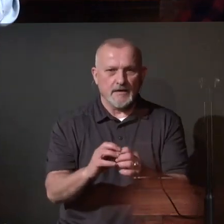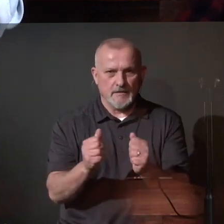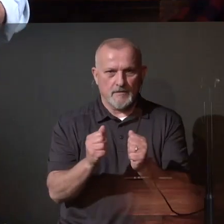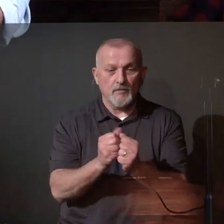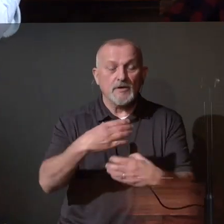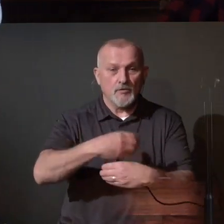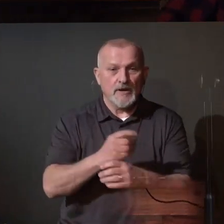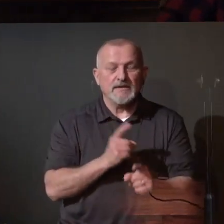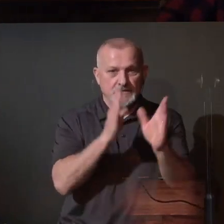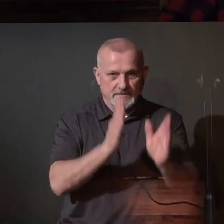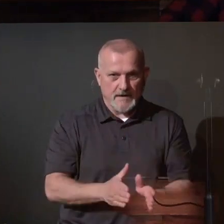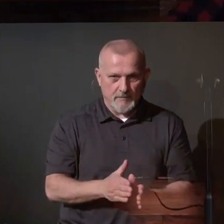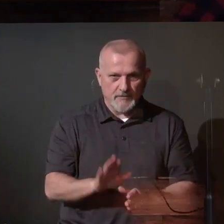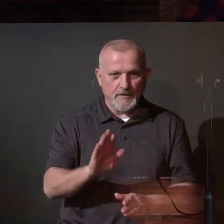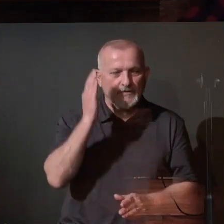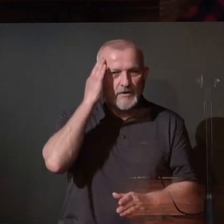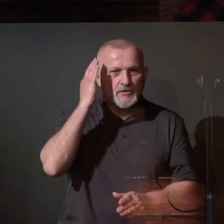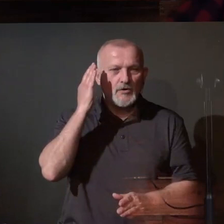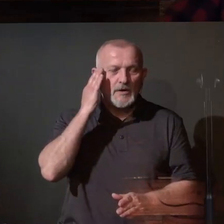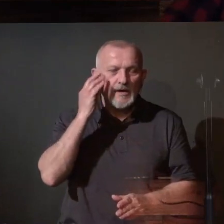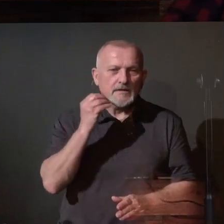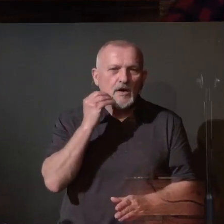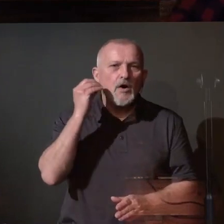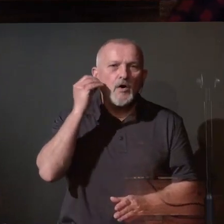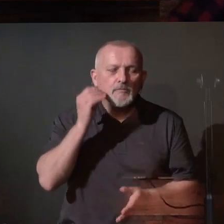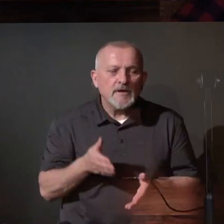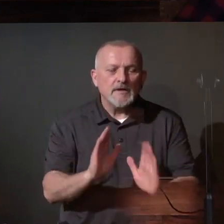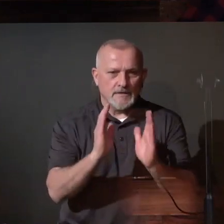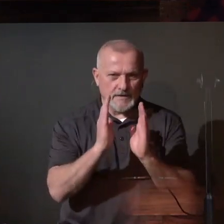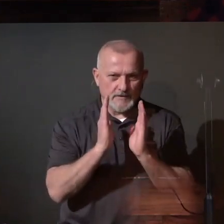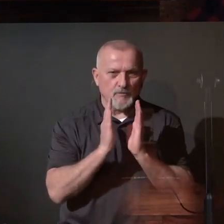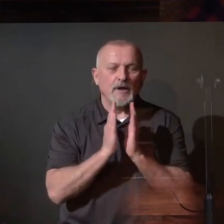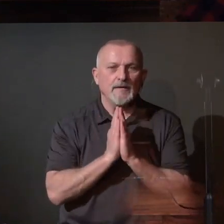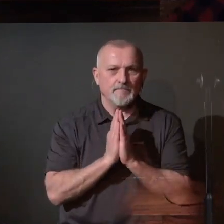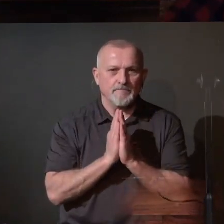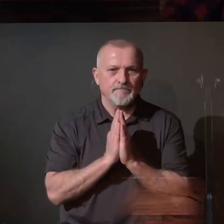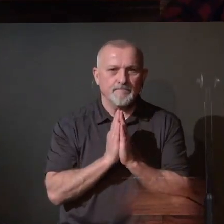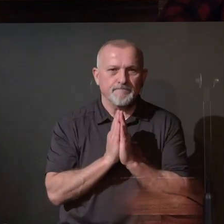Just bow your heads. In your homes right now, let's just have a time of prayer.